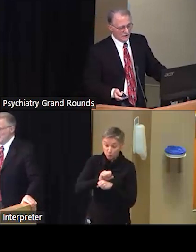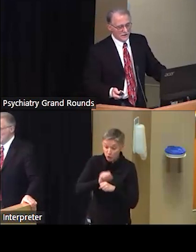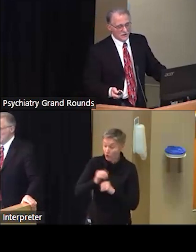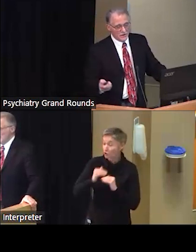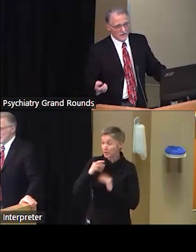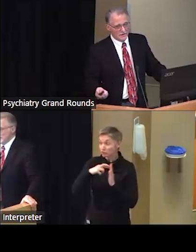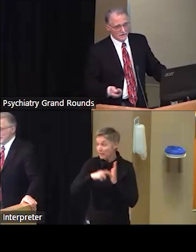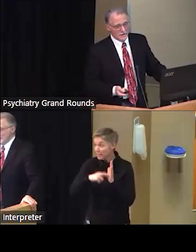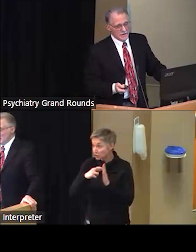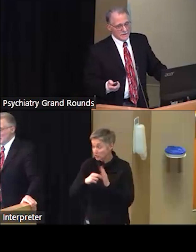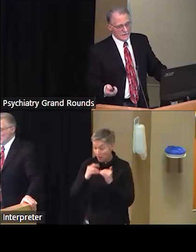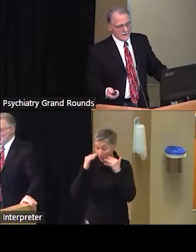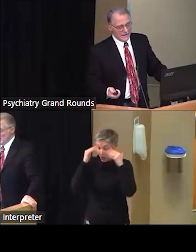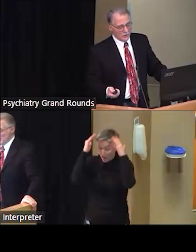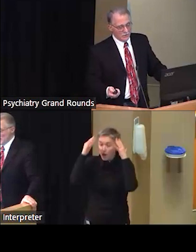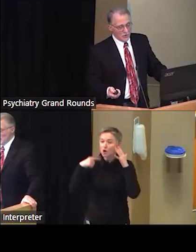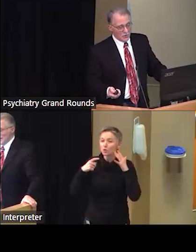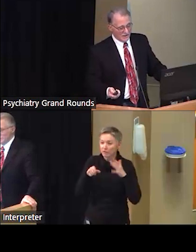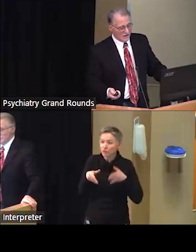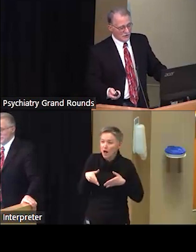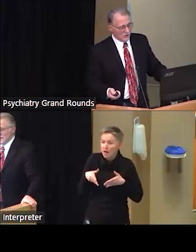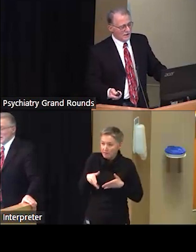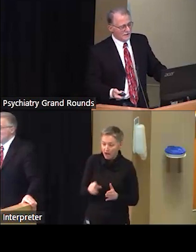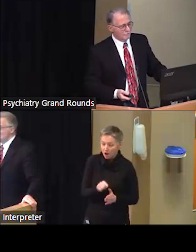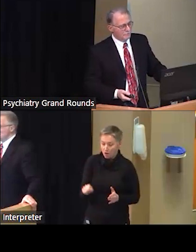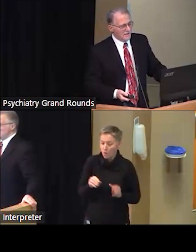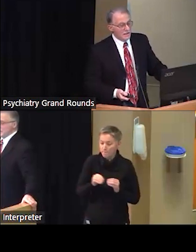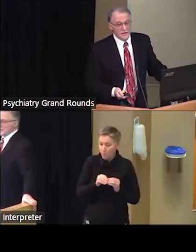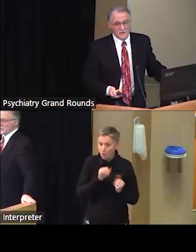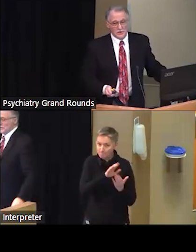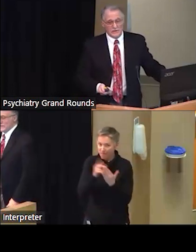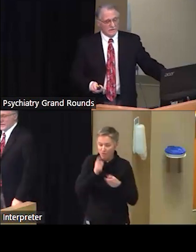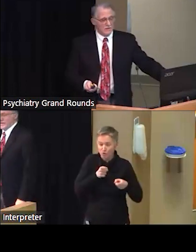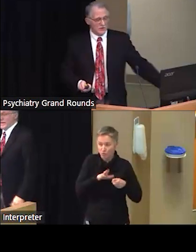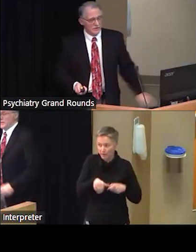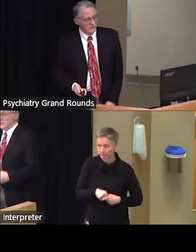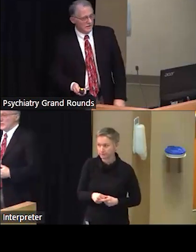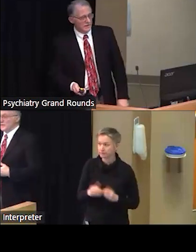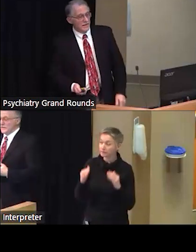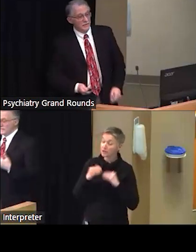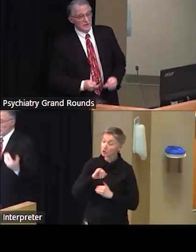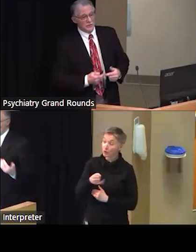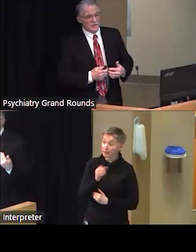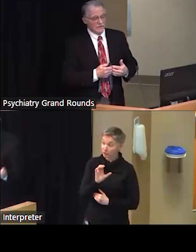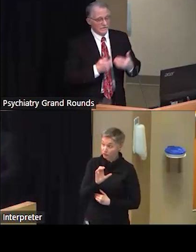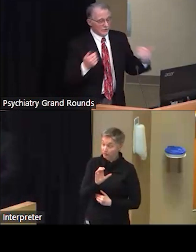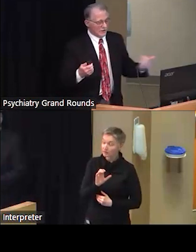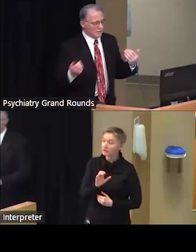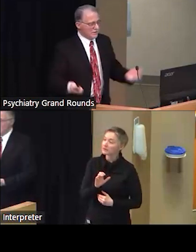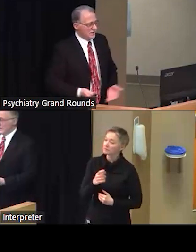many regulations. We have to allow more ways to control that. Here's a joint commission coming through